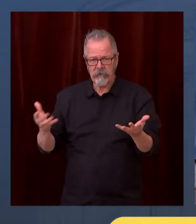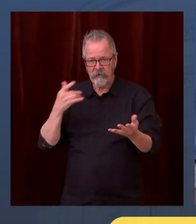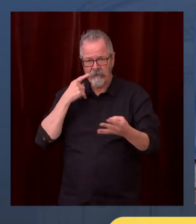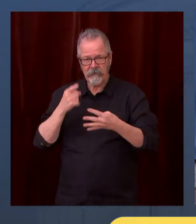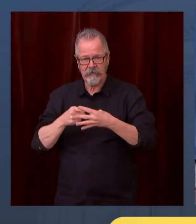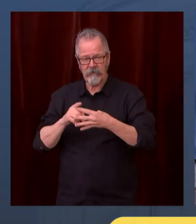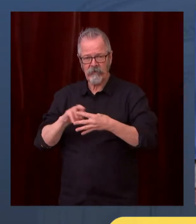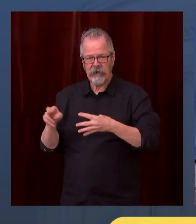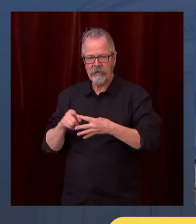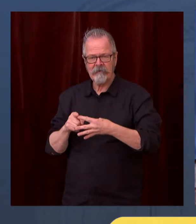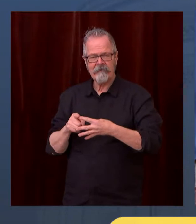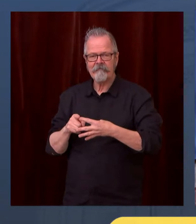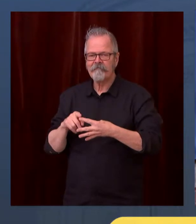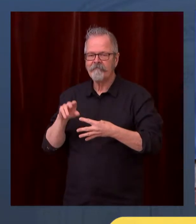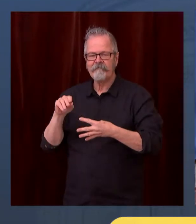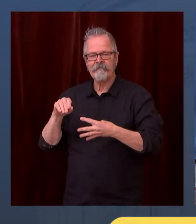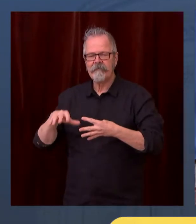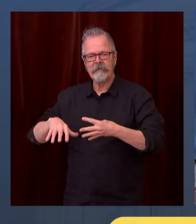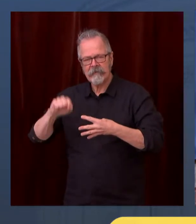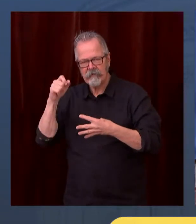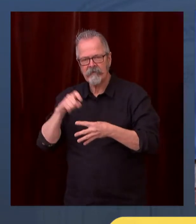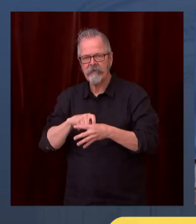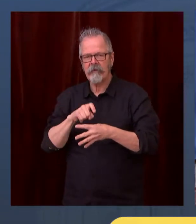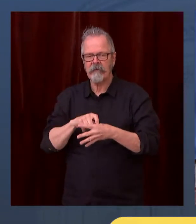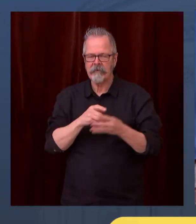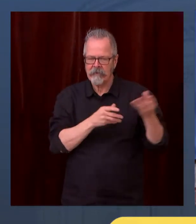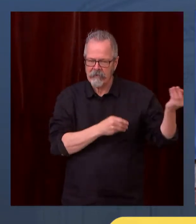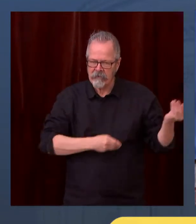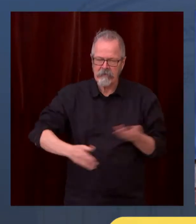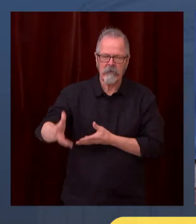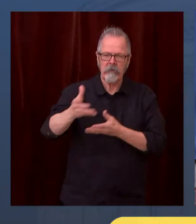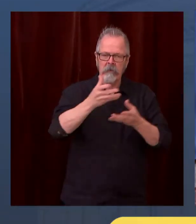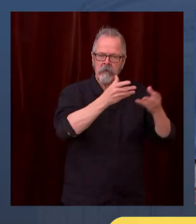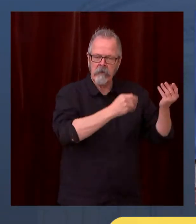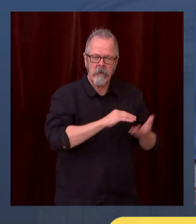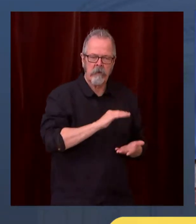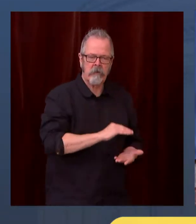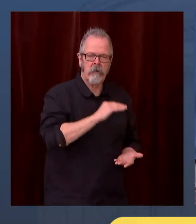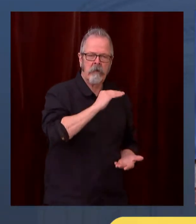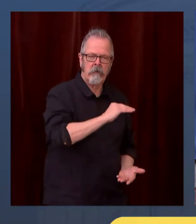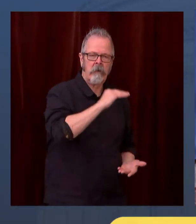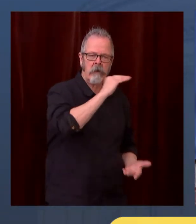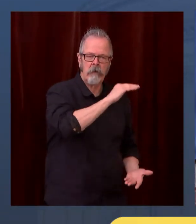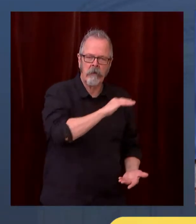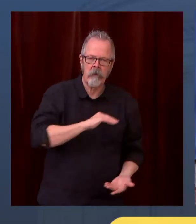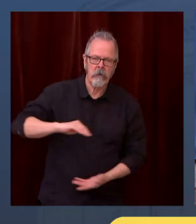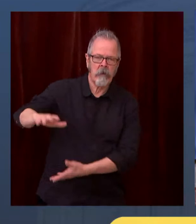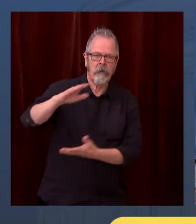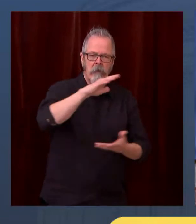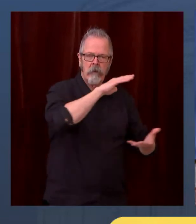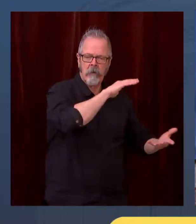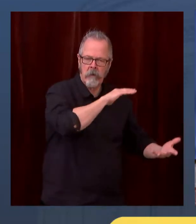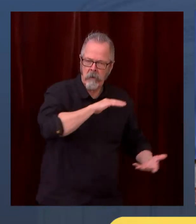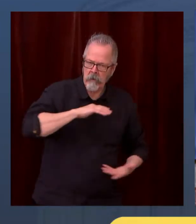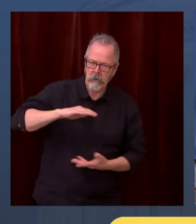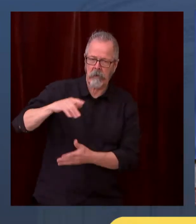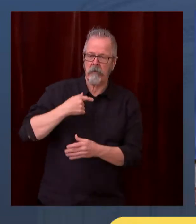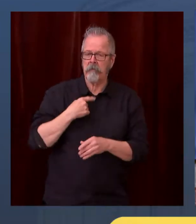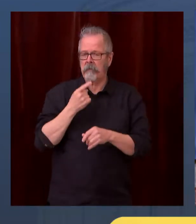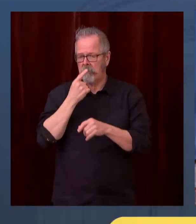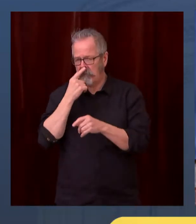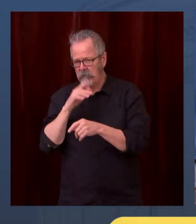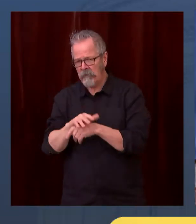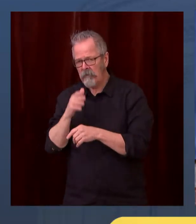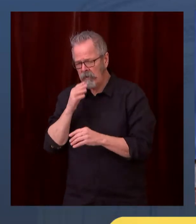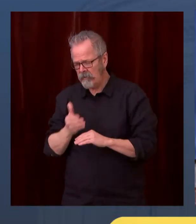this problem, which fundamentally is a lack of vaccines. But as I've said, we believe that is going to increase. We want it to increase as rapidly